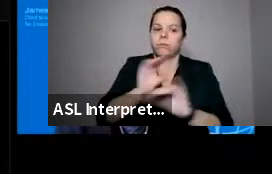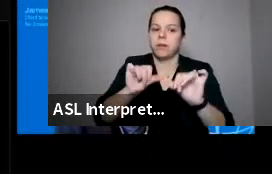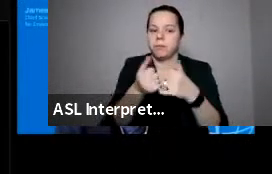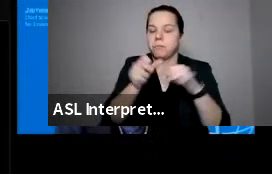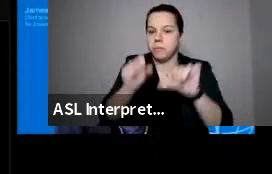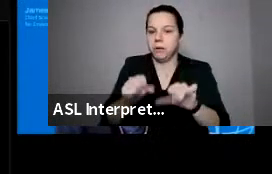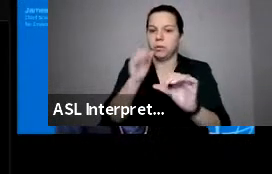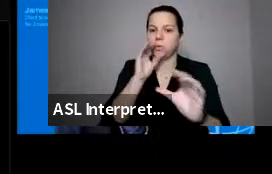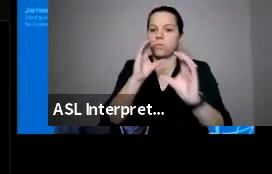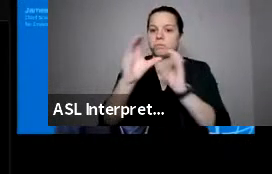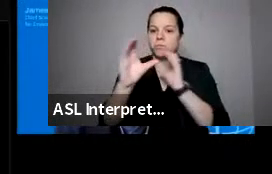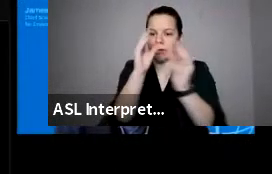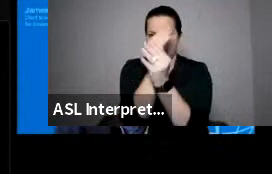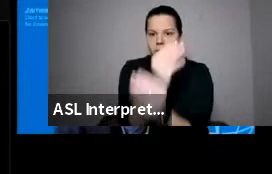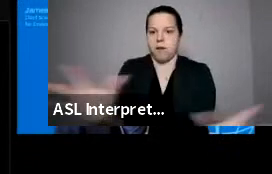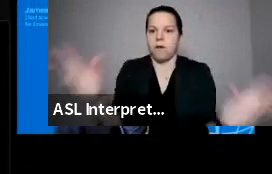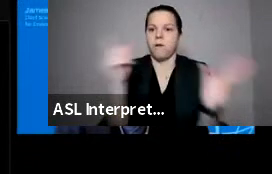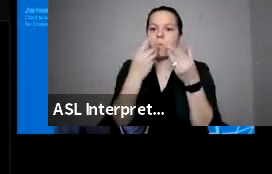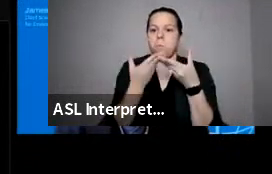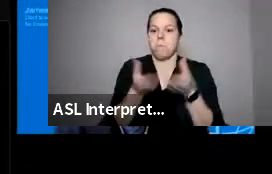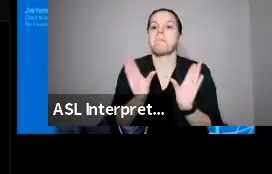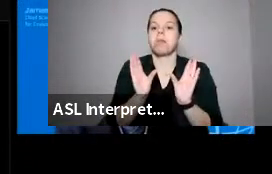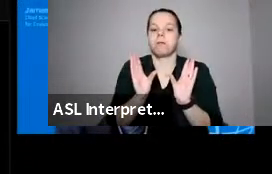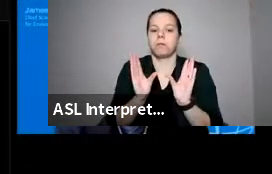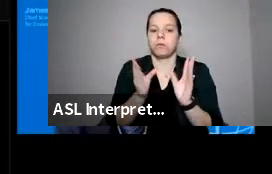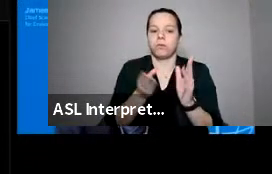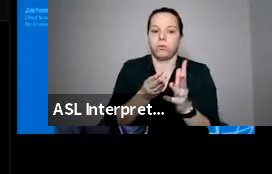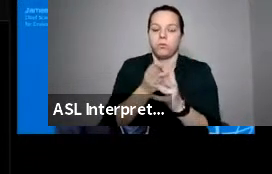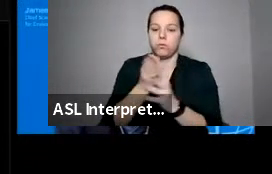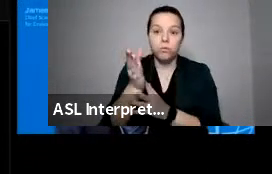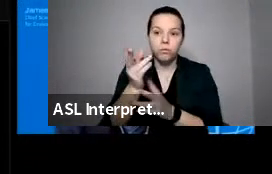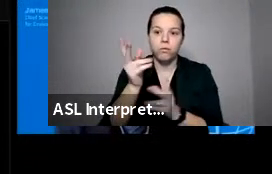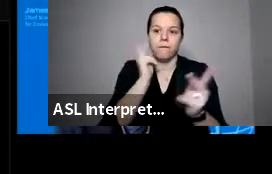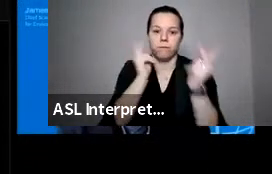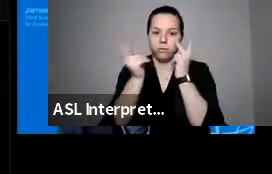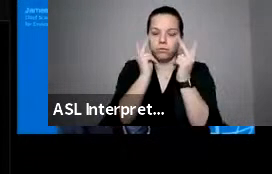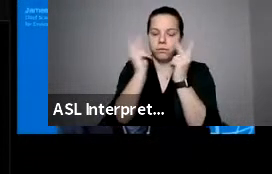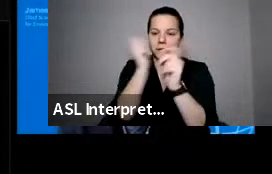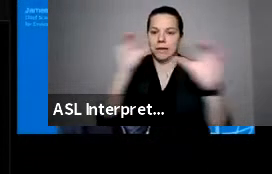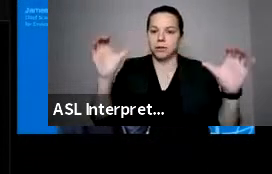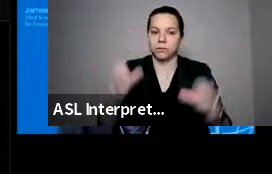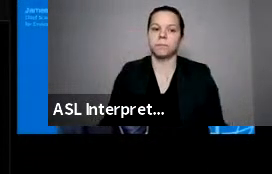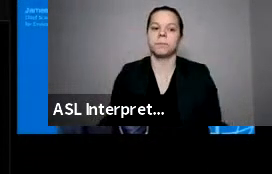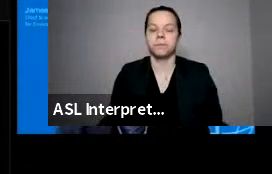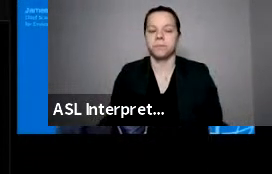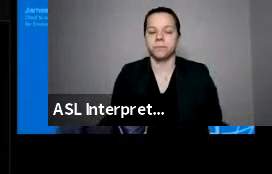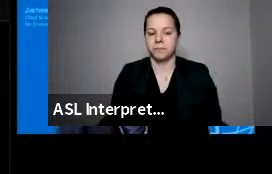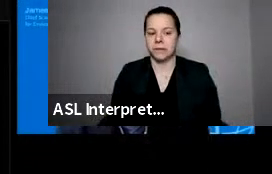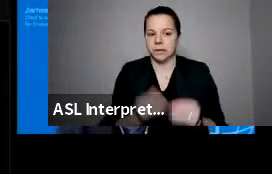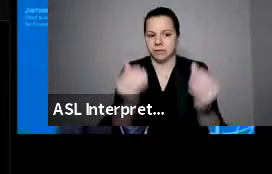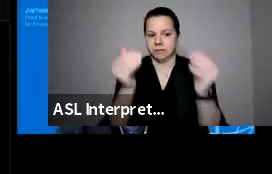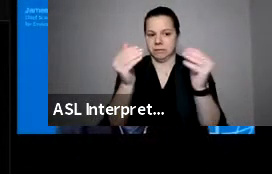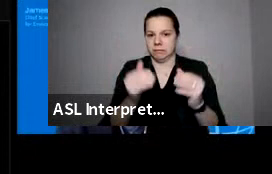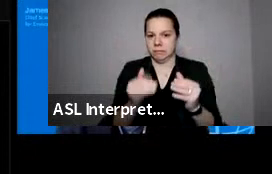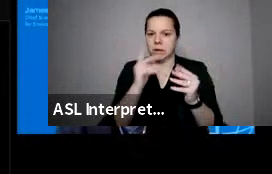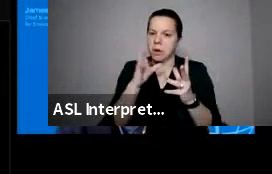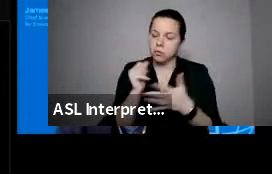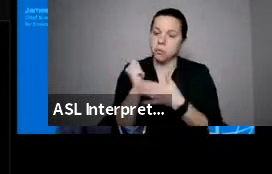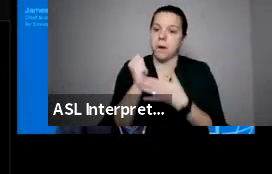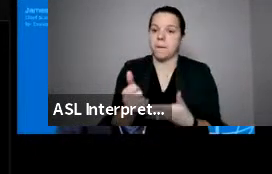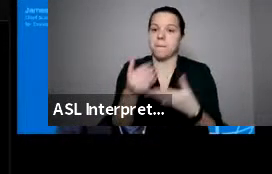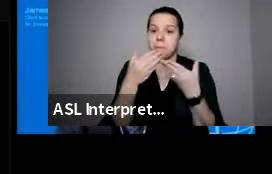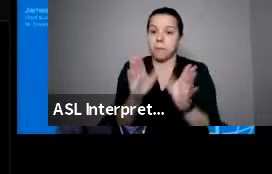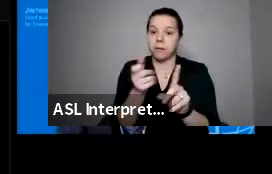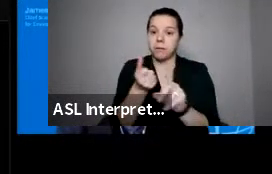the public through our environmental data visualization efforts. And further, to assist the public in understanding